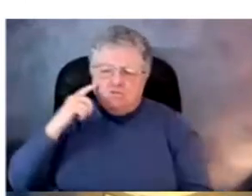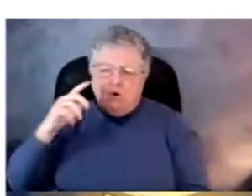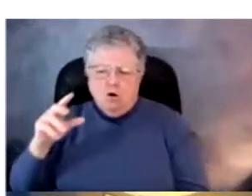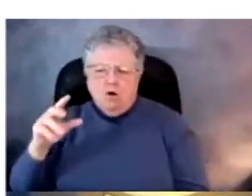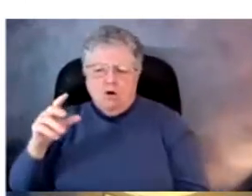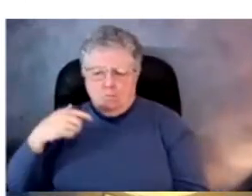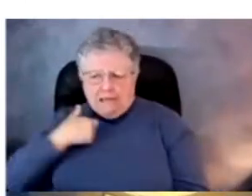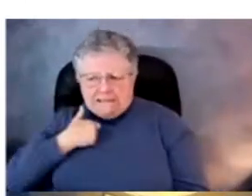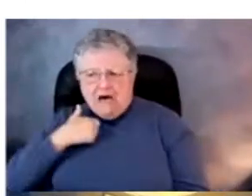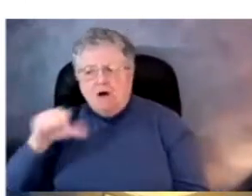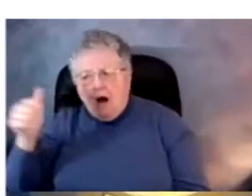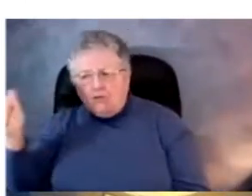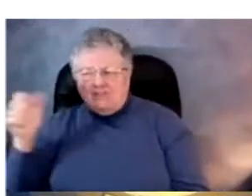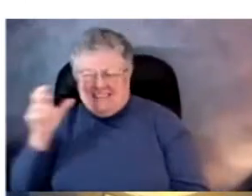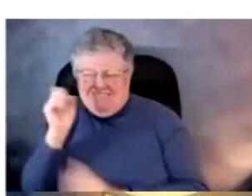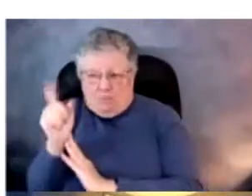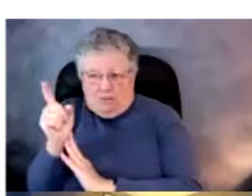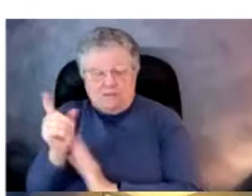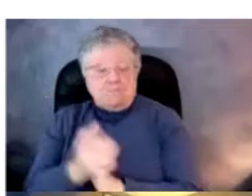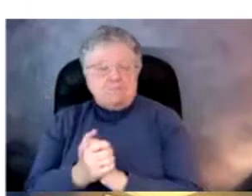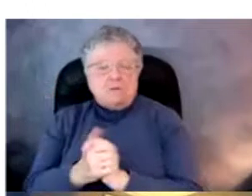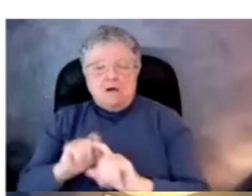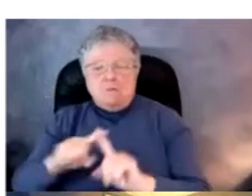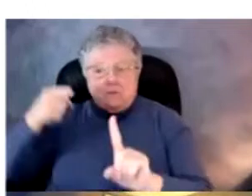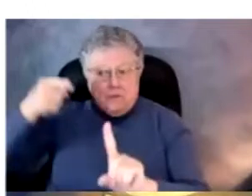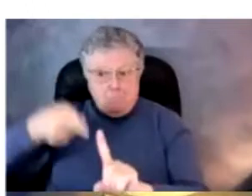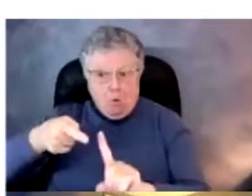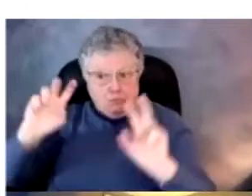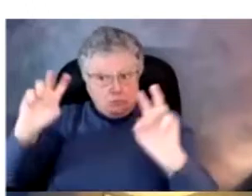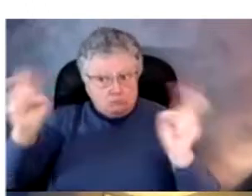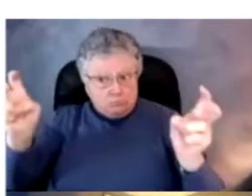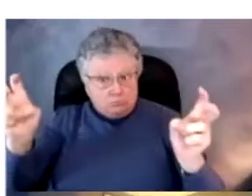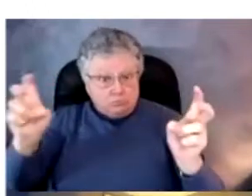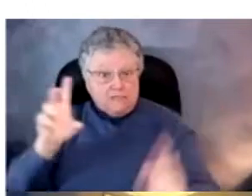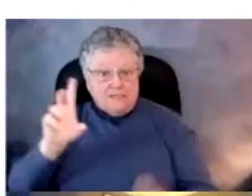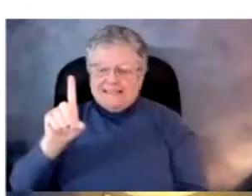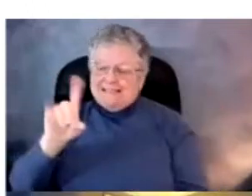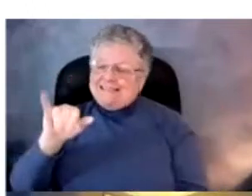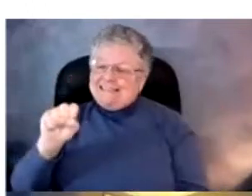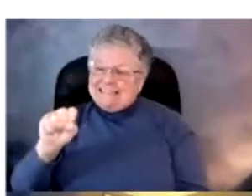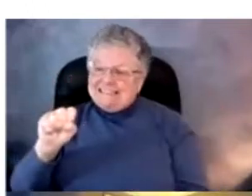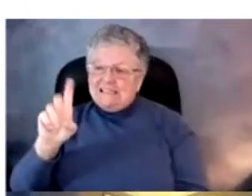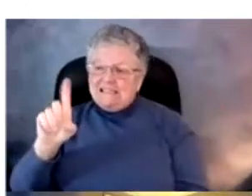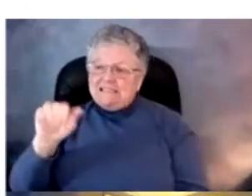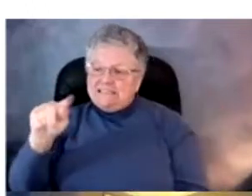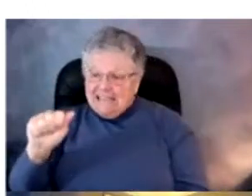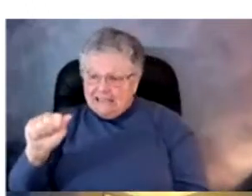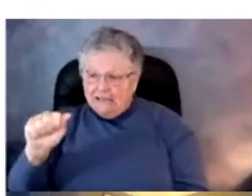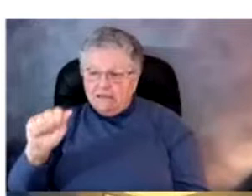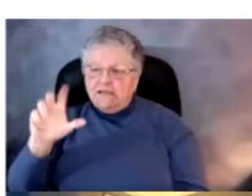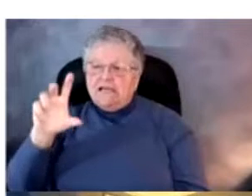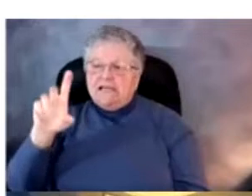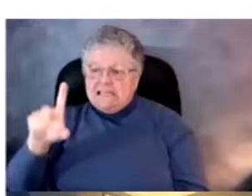quick minute. But we're going to be talking about DisDATA, Disability Advocates Taking Action, and